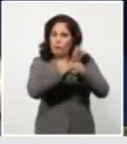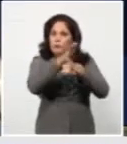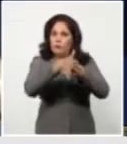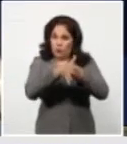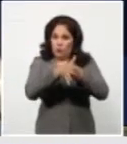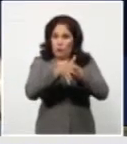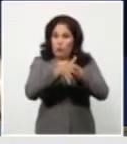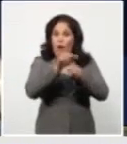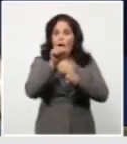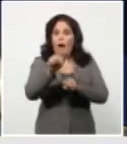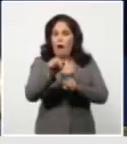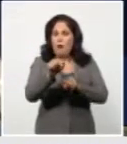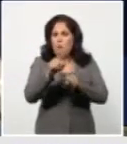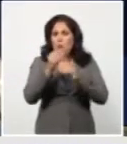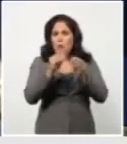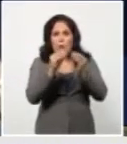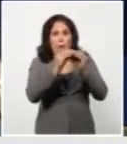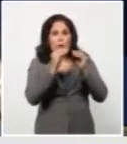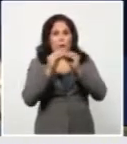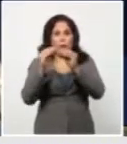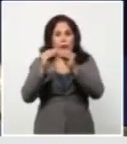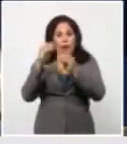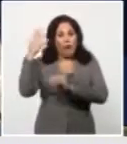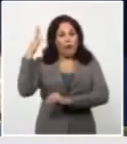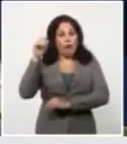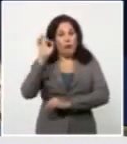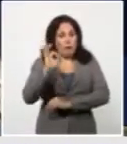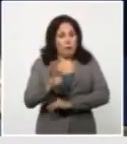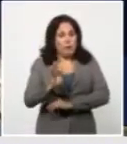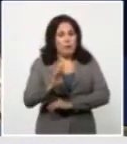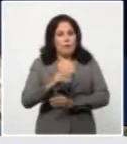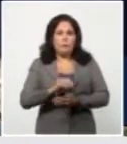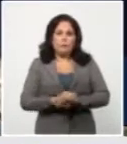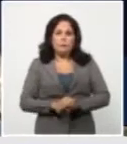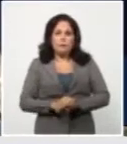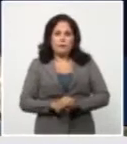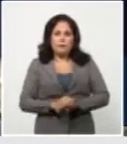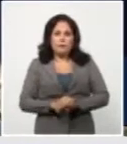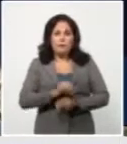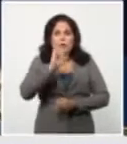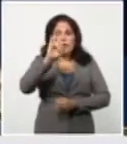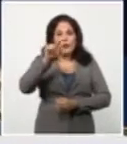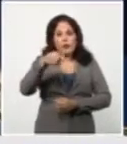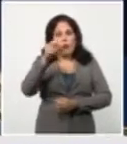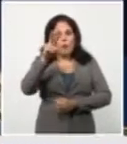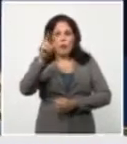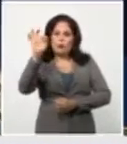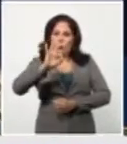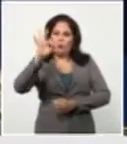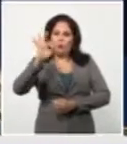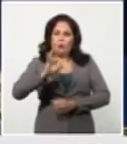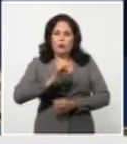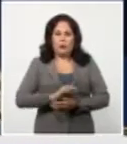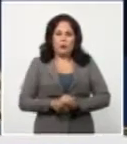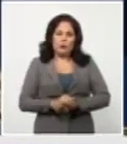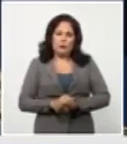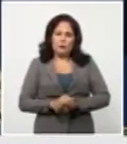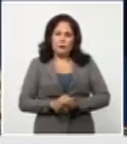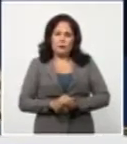So 156 of the 2,200 confirmed cases in Cuba, their source of infection has been